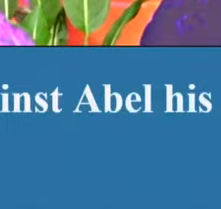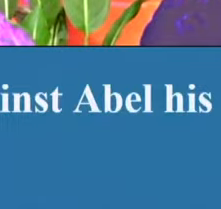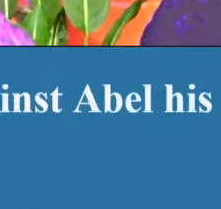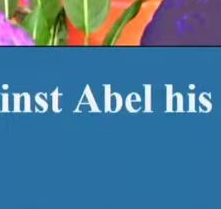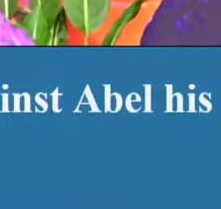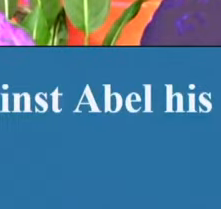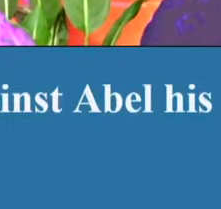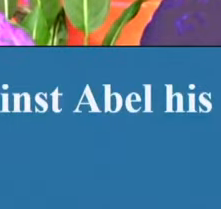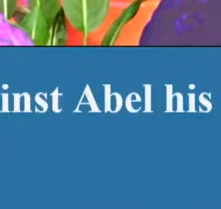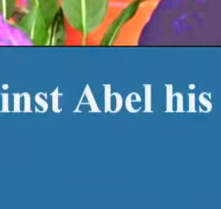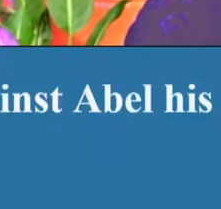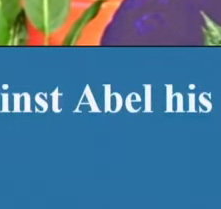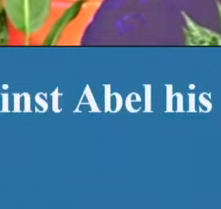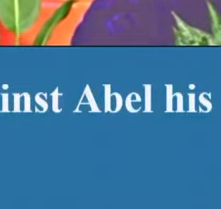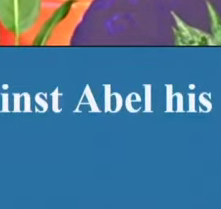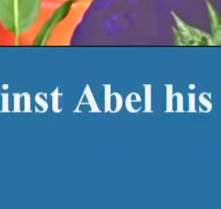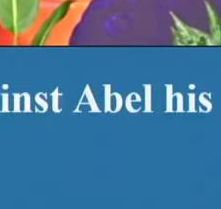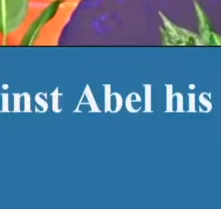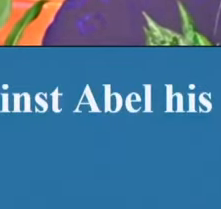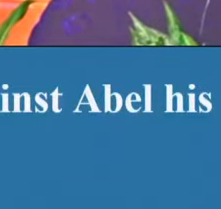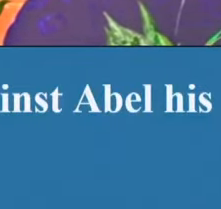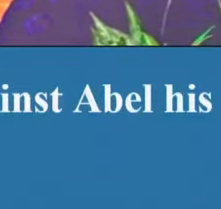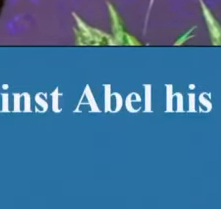him. So my question